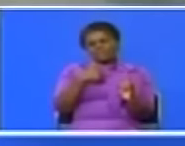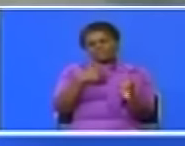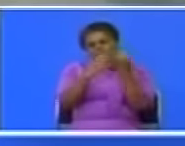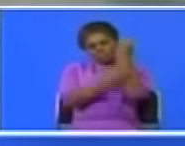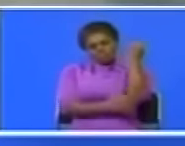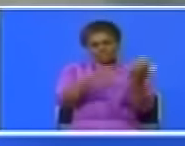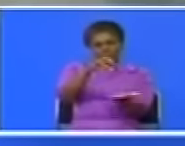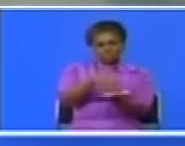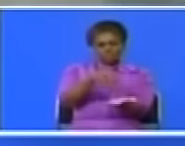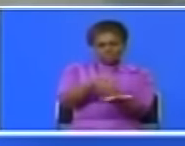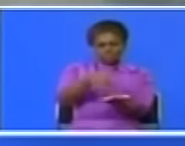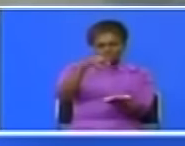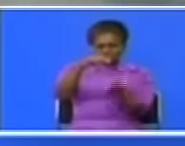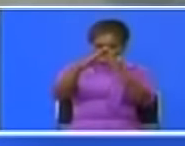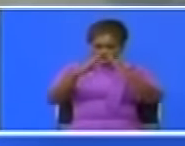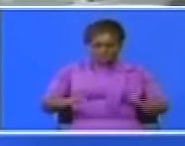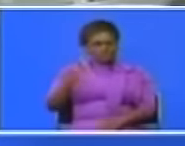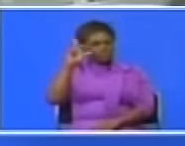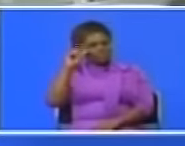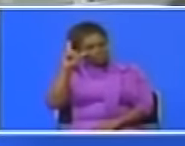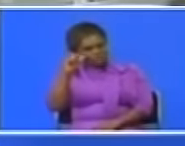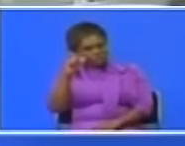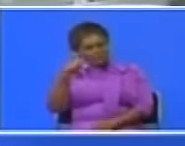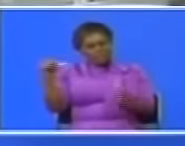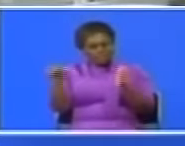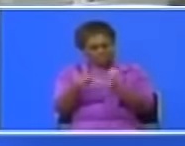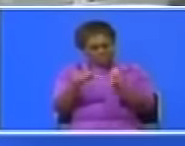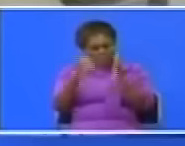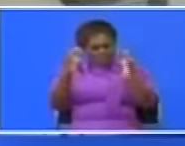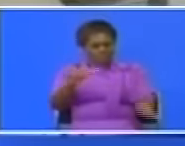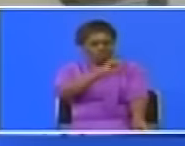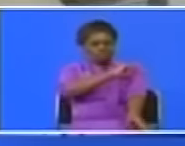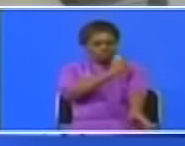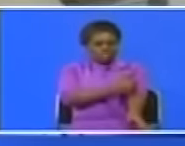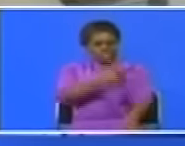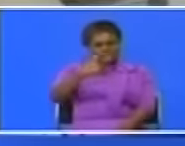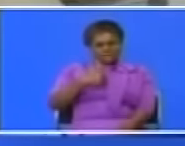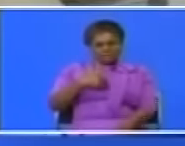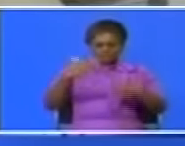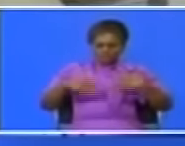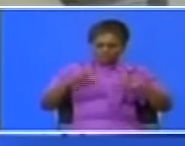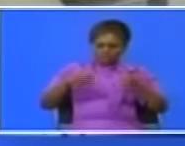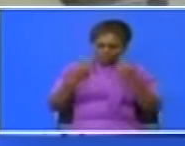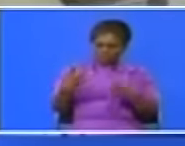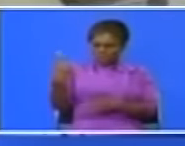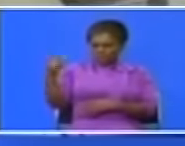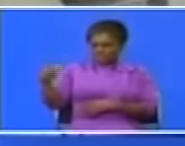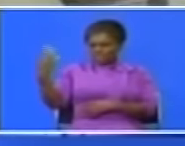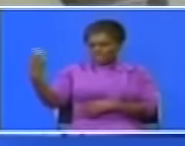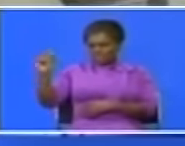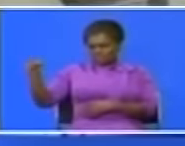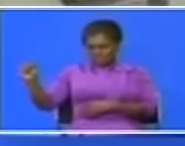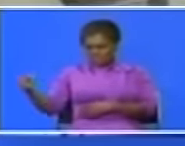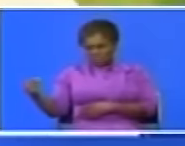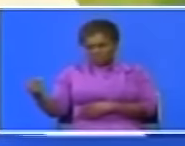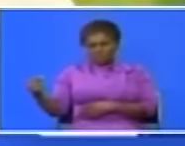An increasing demand for housing in Mombasa is proving a huge headache to authorities, with the current population standing at 1.3 million and set